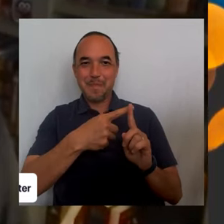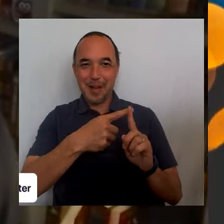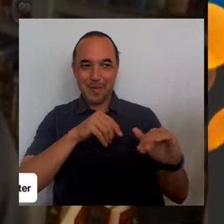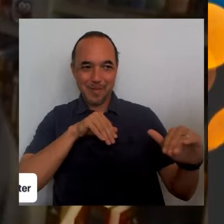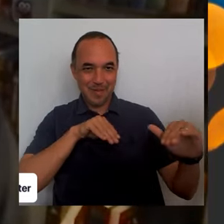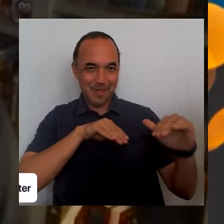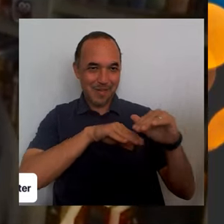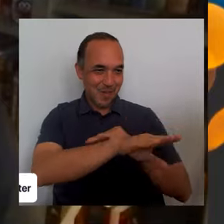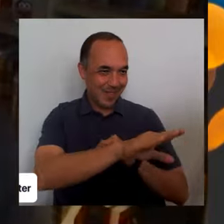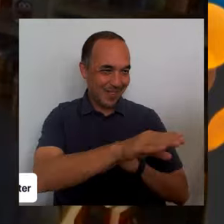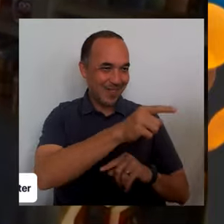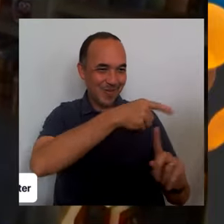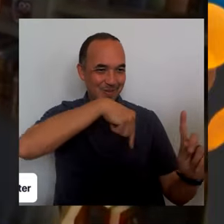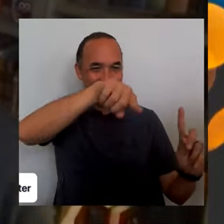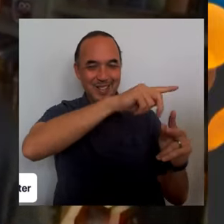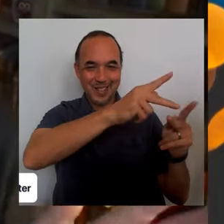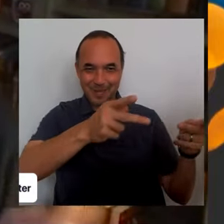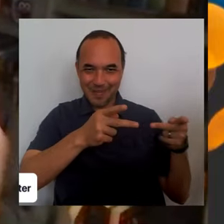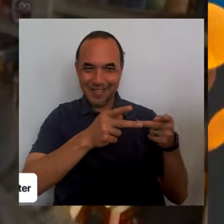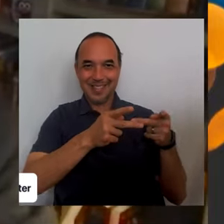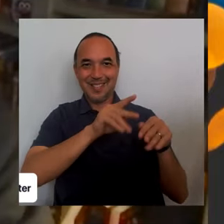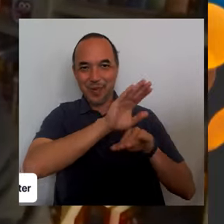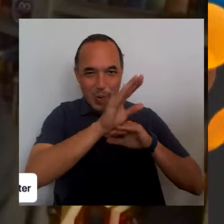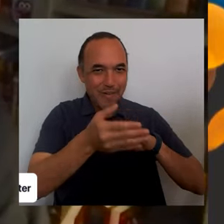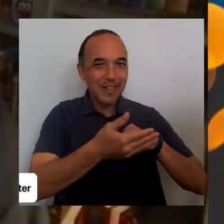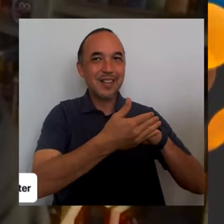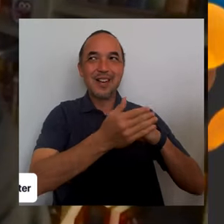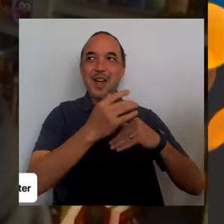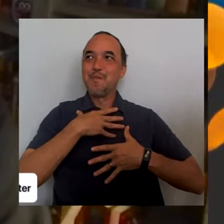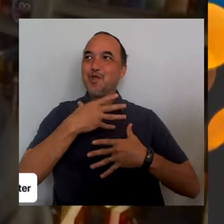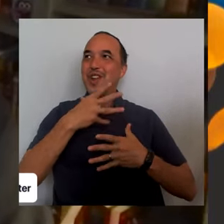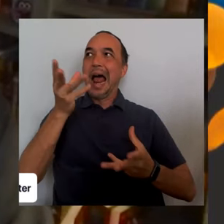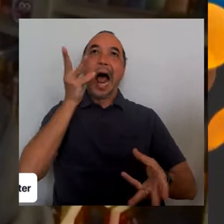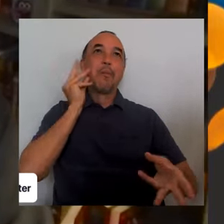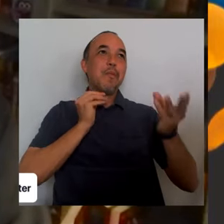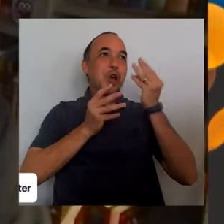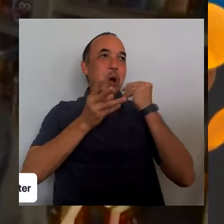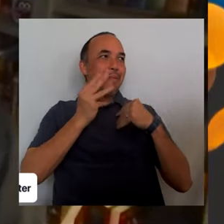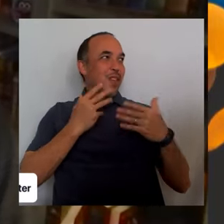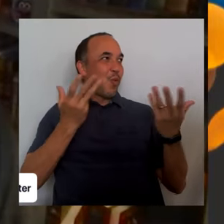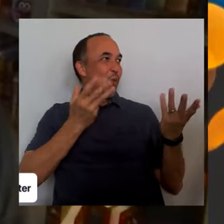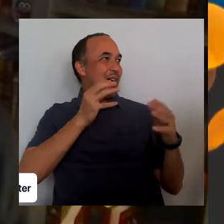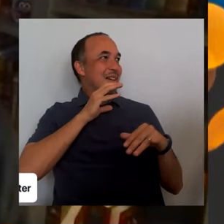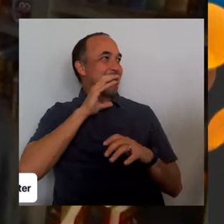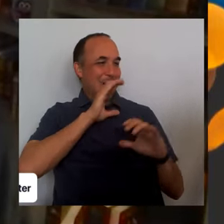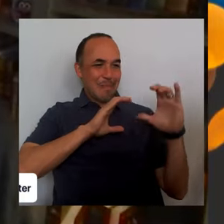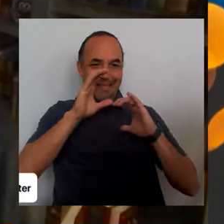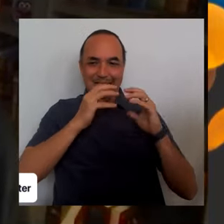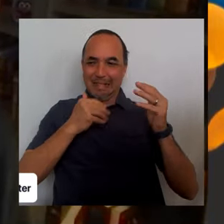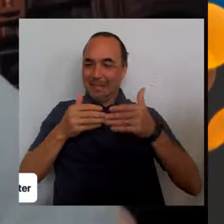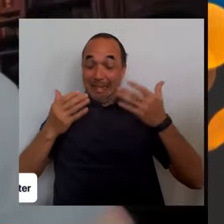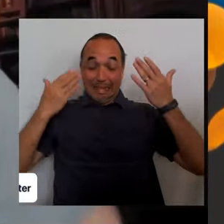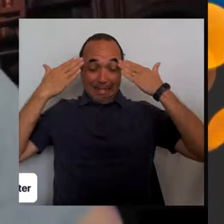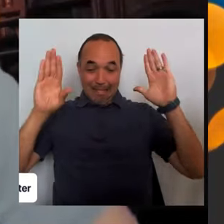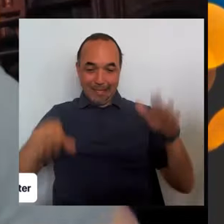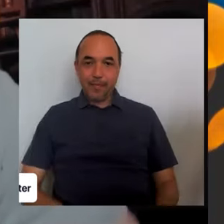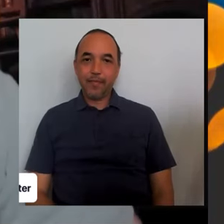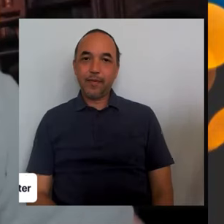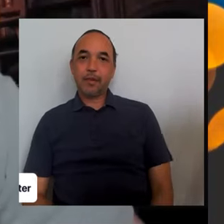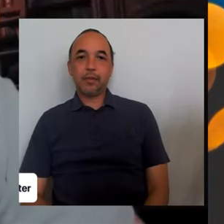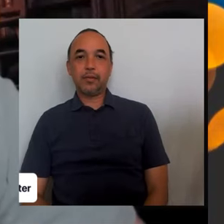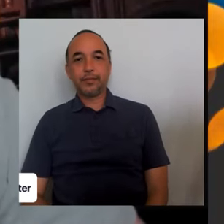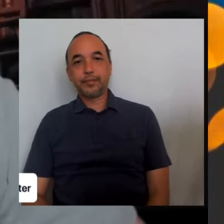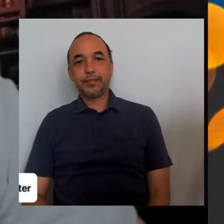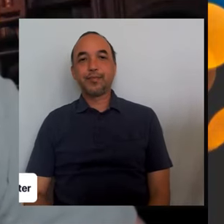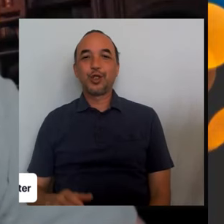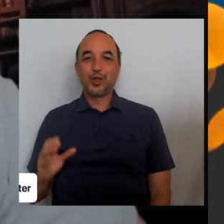What am I doing? But yeah, I'd say for me, that's pretty awesome. Yeah, that, and